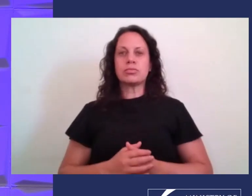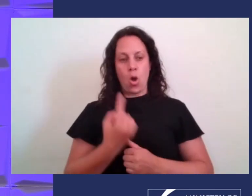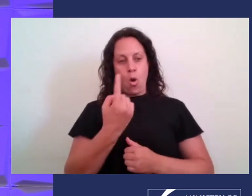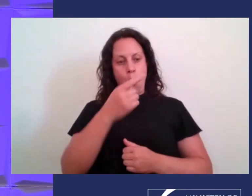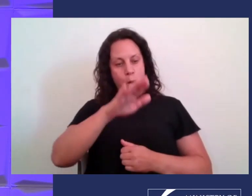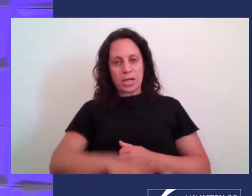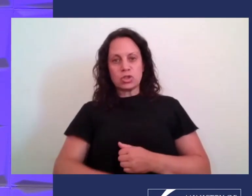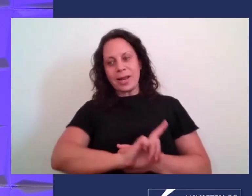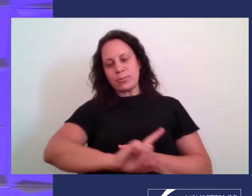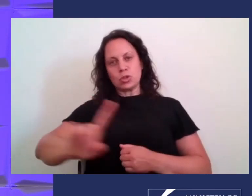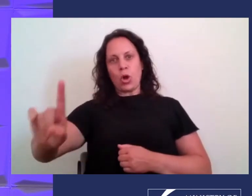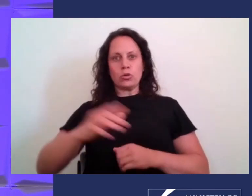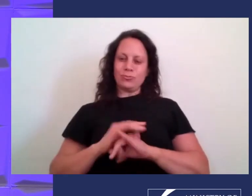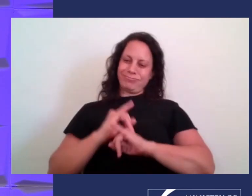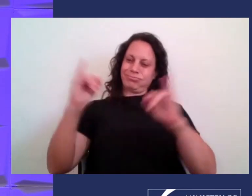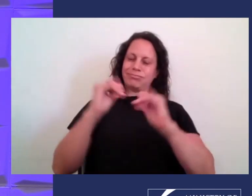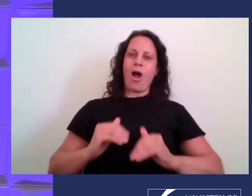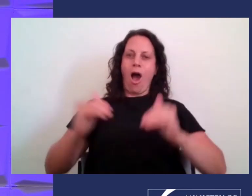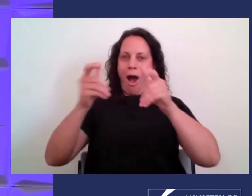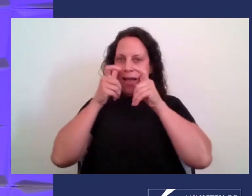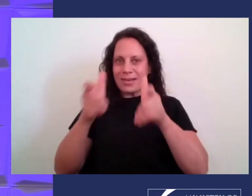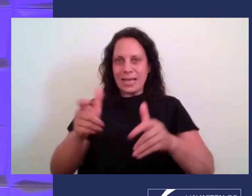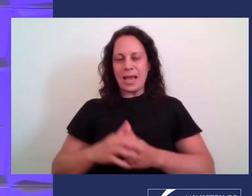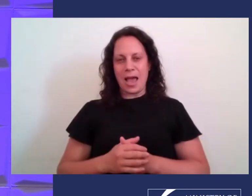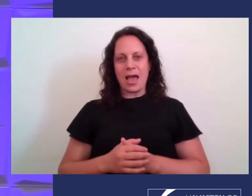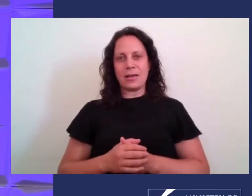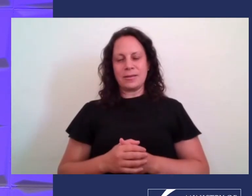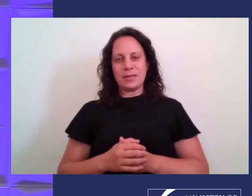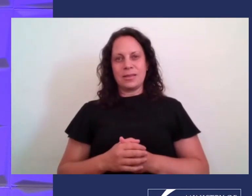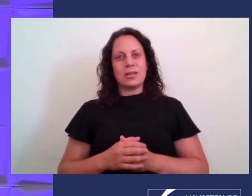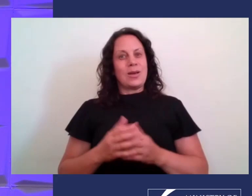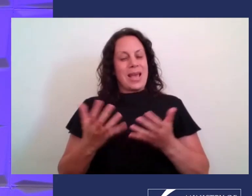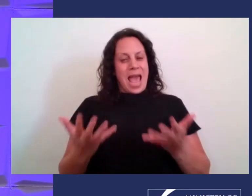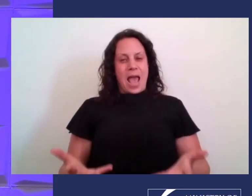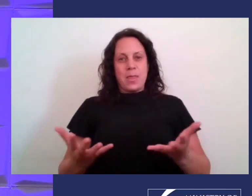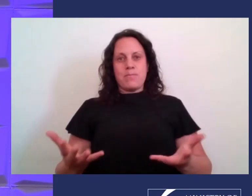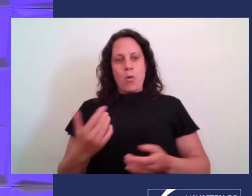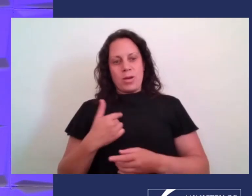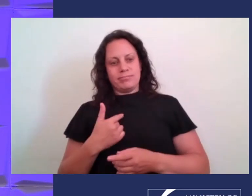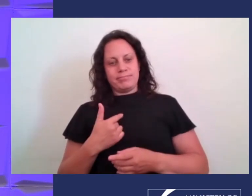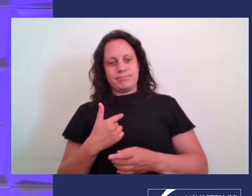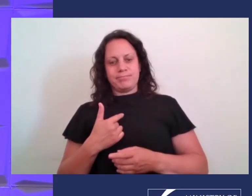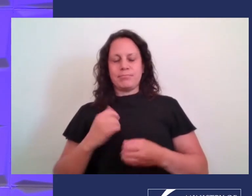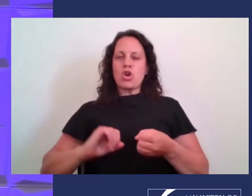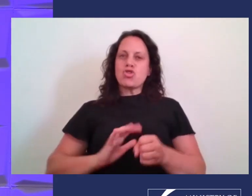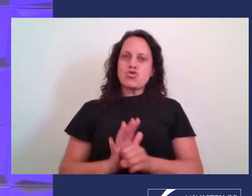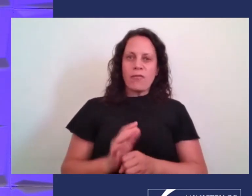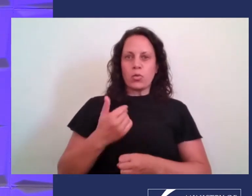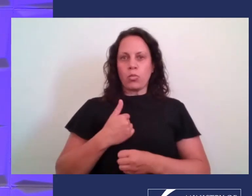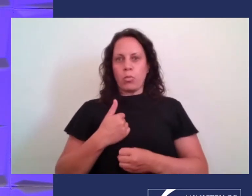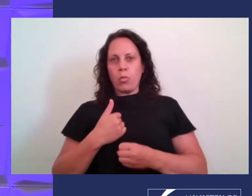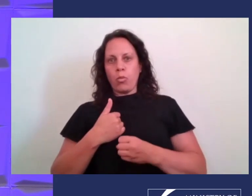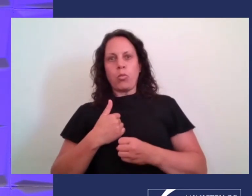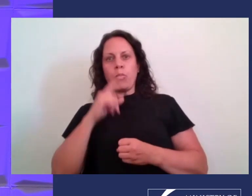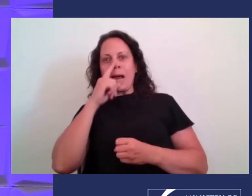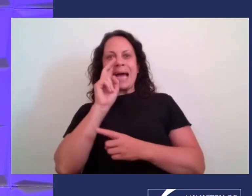care in our Delta outbreak. So we don't know, it's a bit of an unpredictable virus. It can be less severe